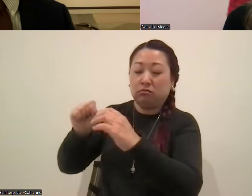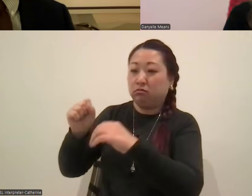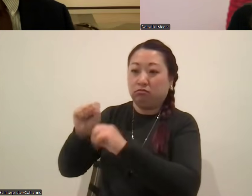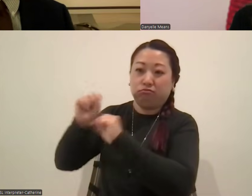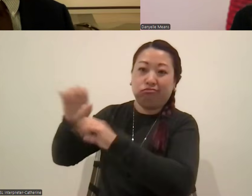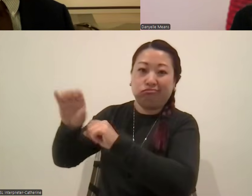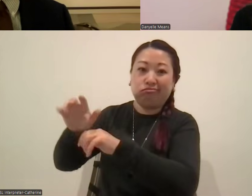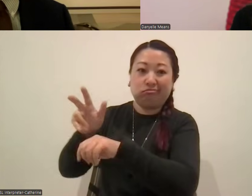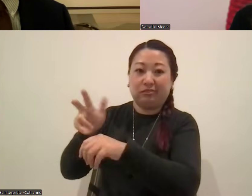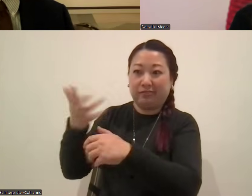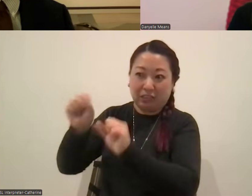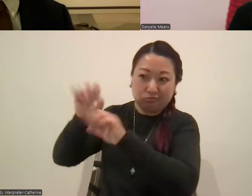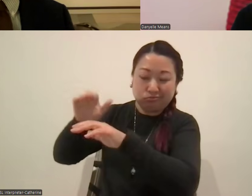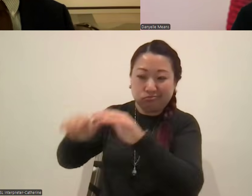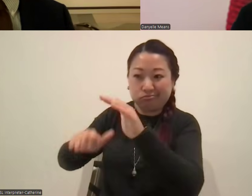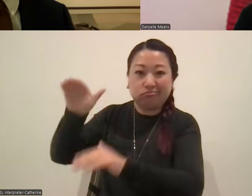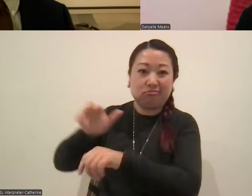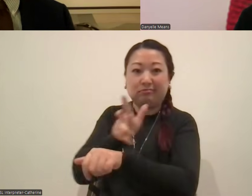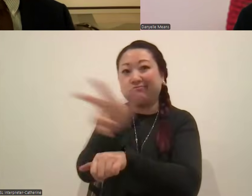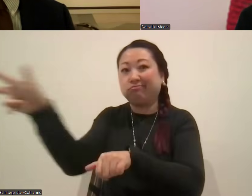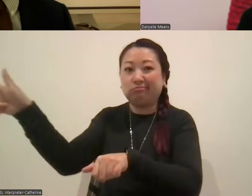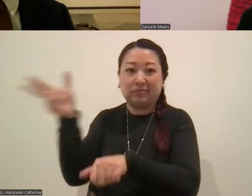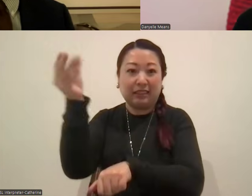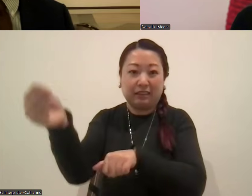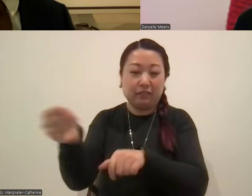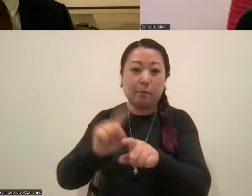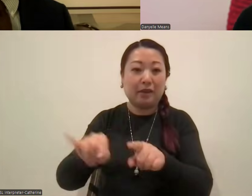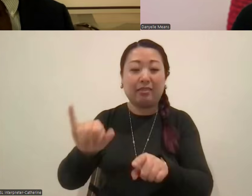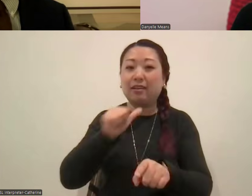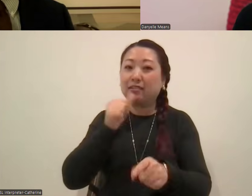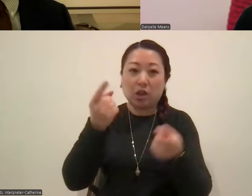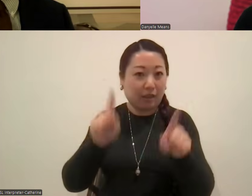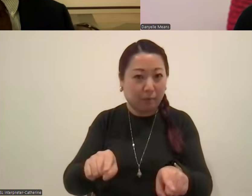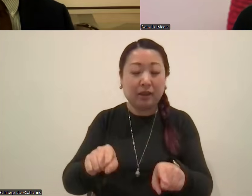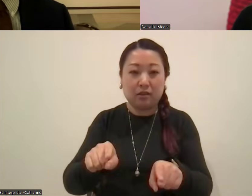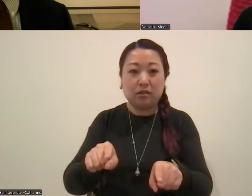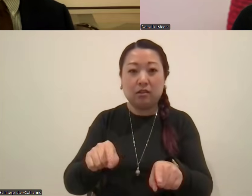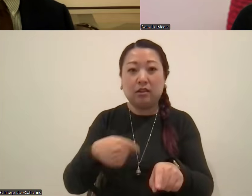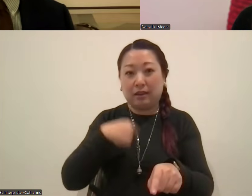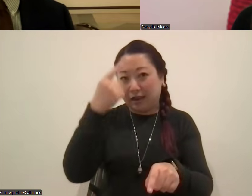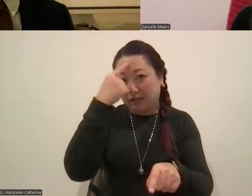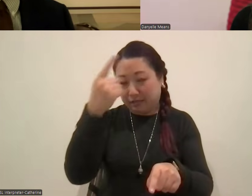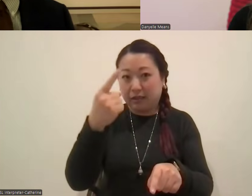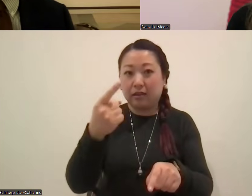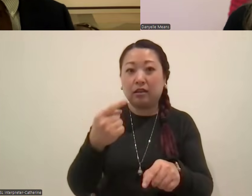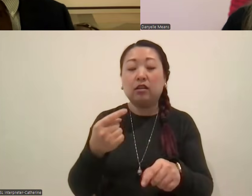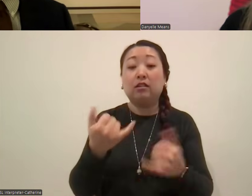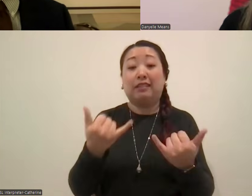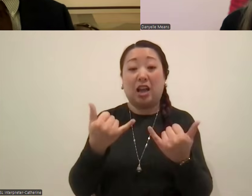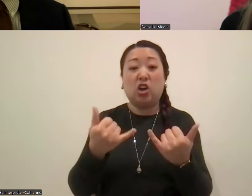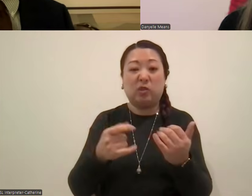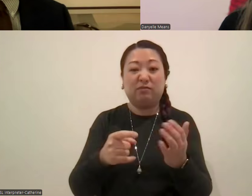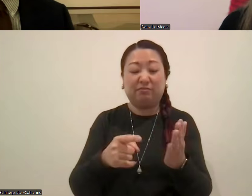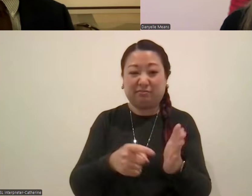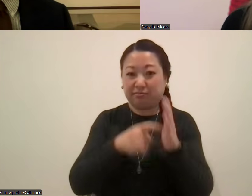that didn't happen. And I think it's taken museums and institutions a while to try